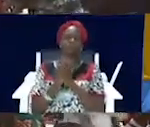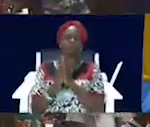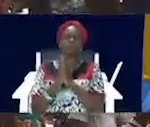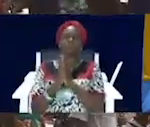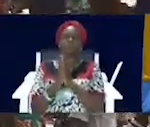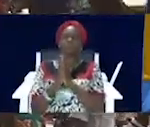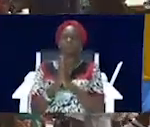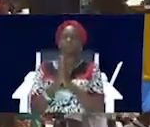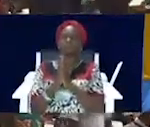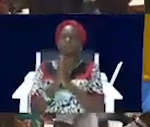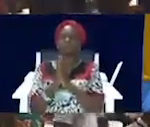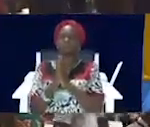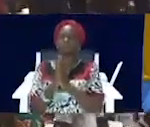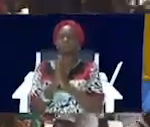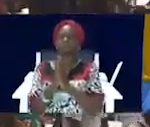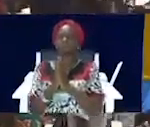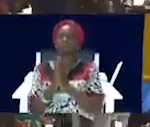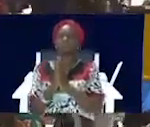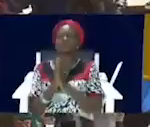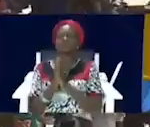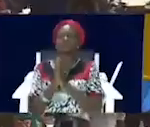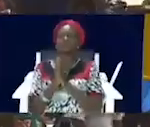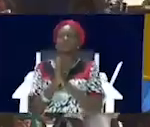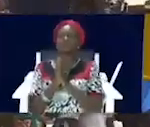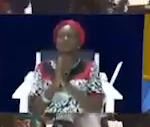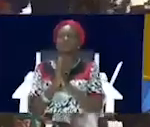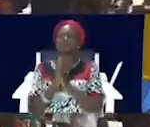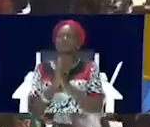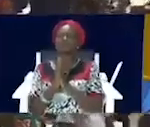Ora mokoshata.